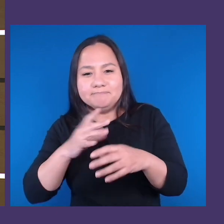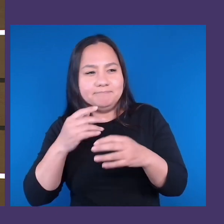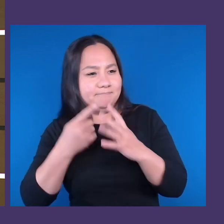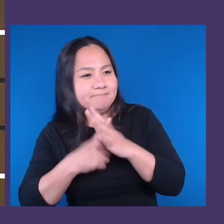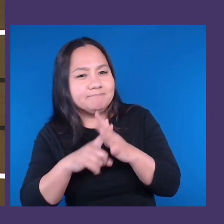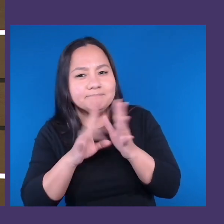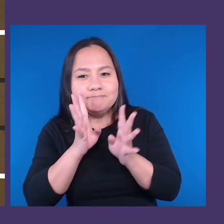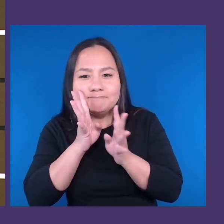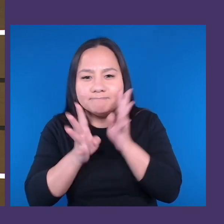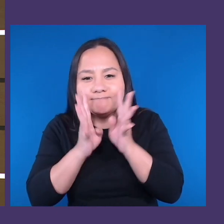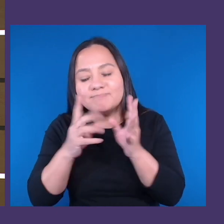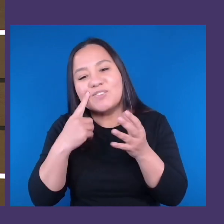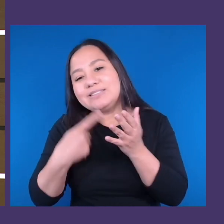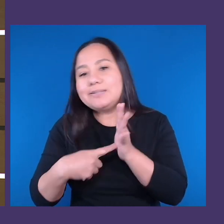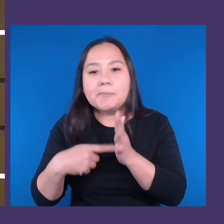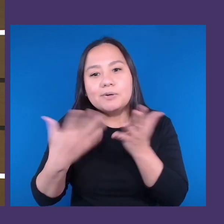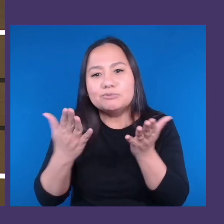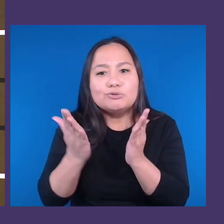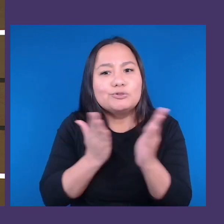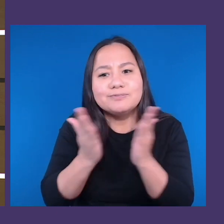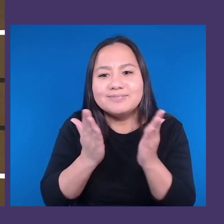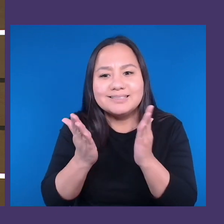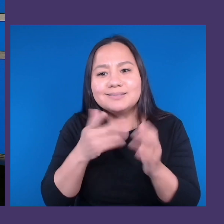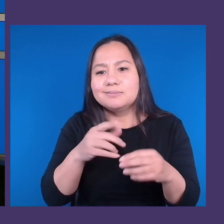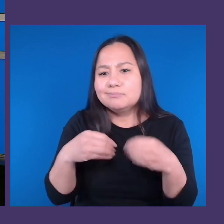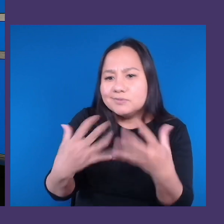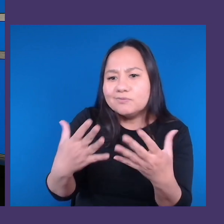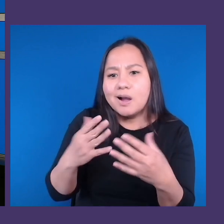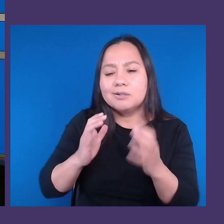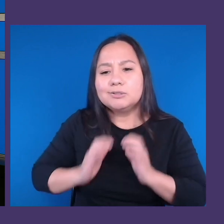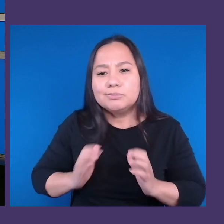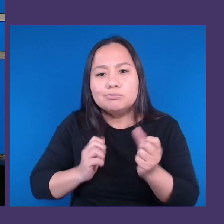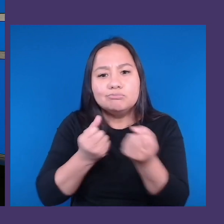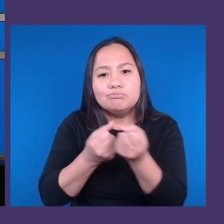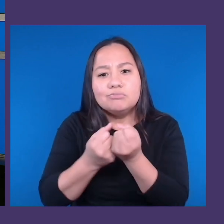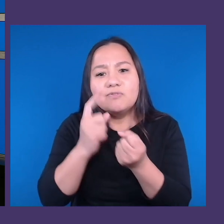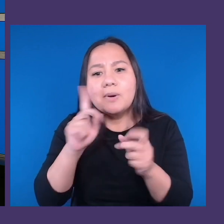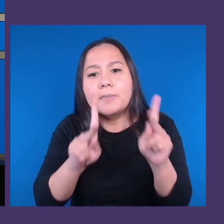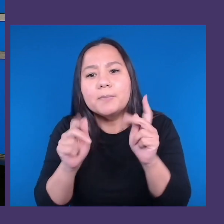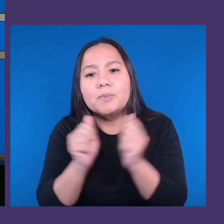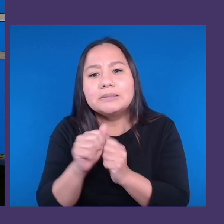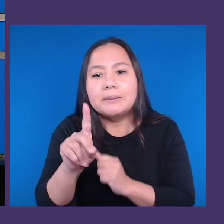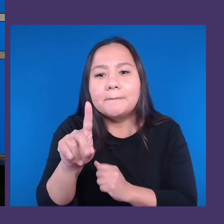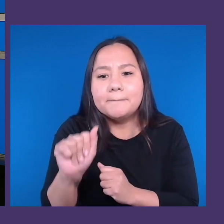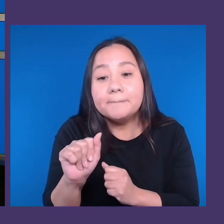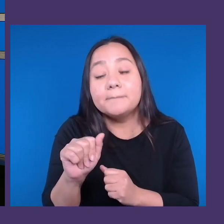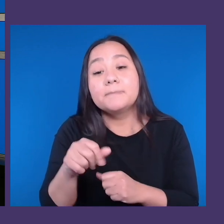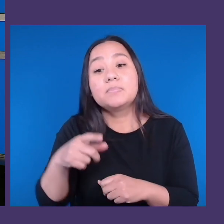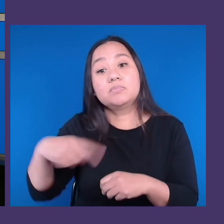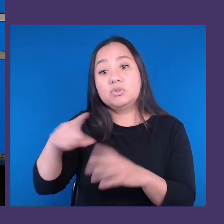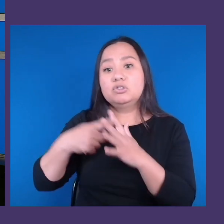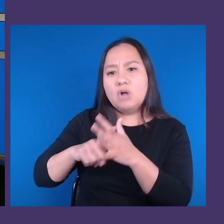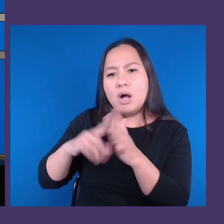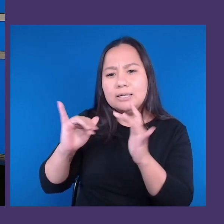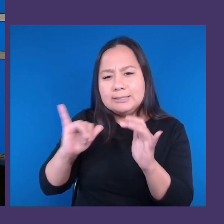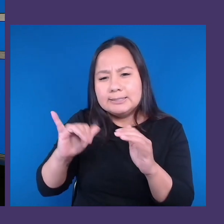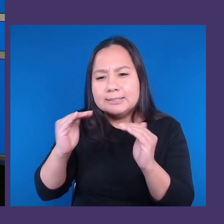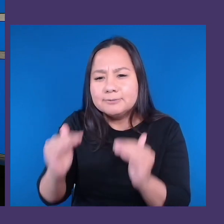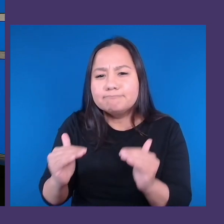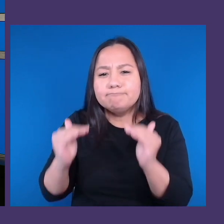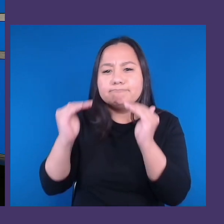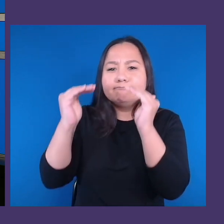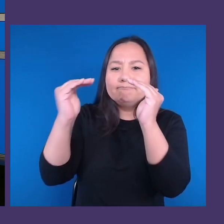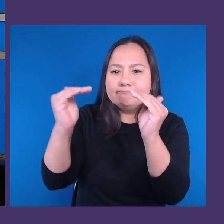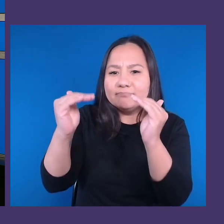services side to provide customer support for people with disabilities. They started to advance initially certain